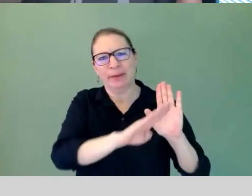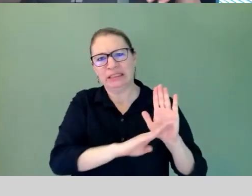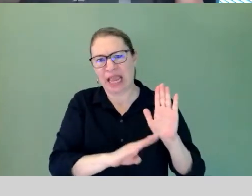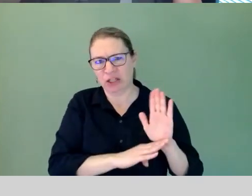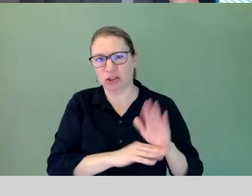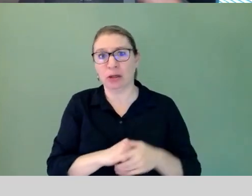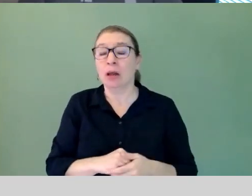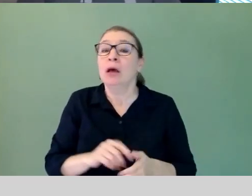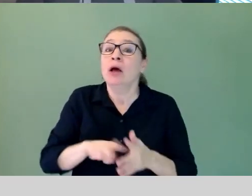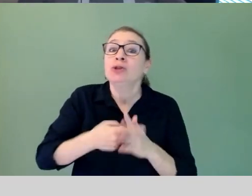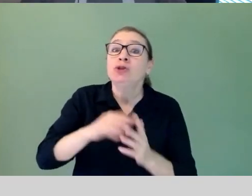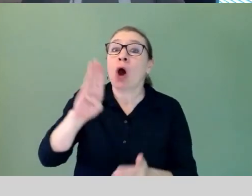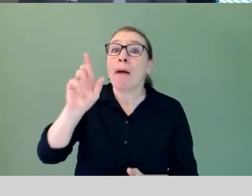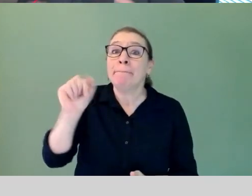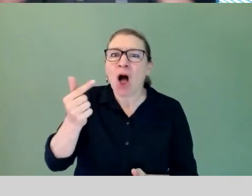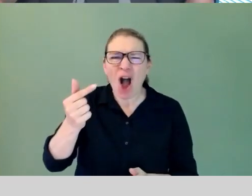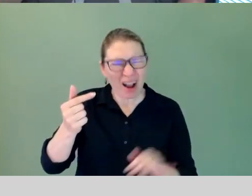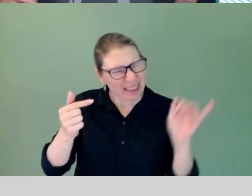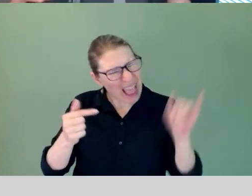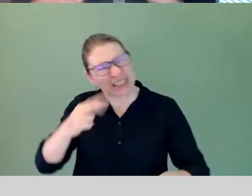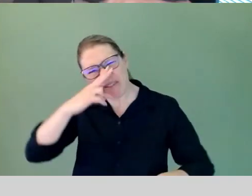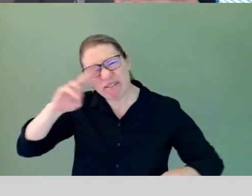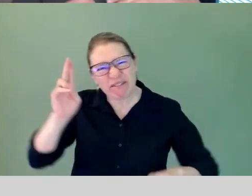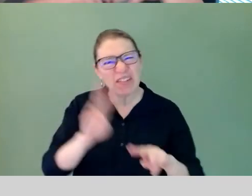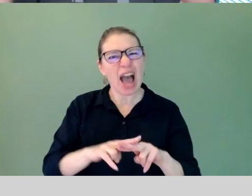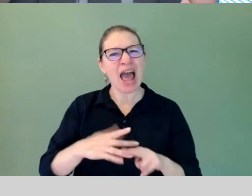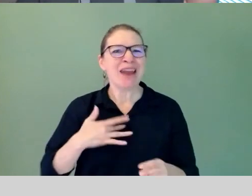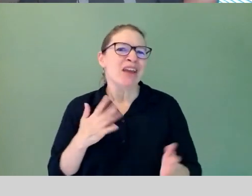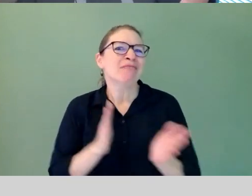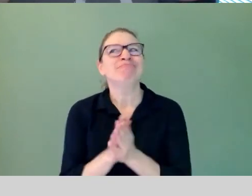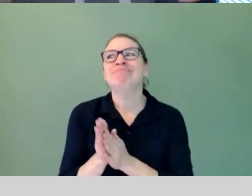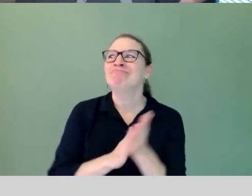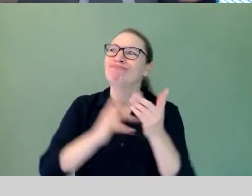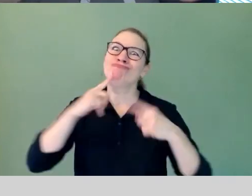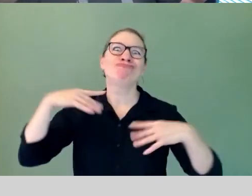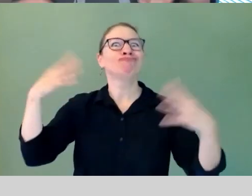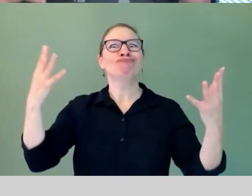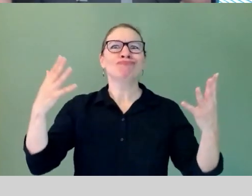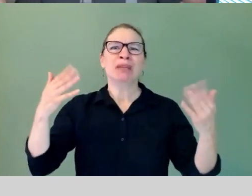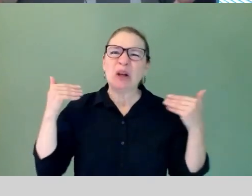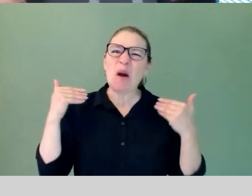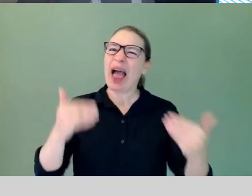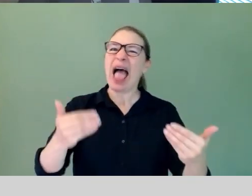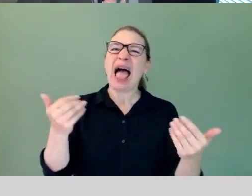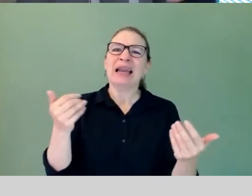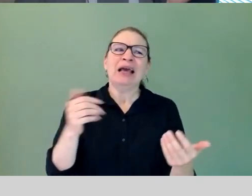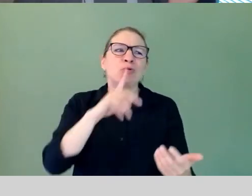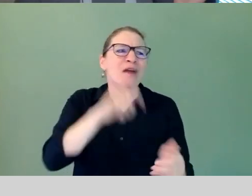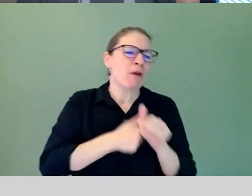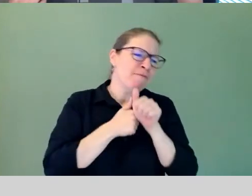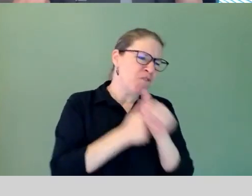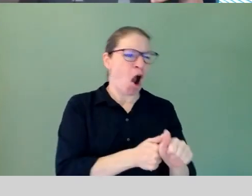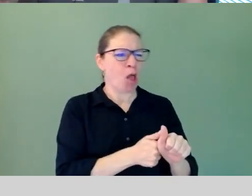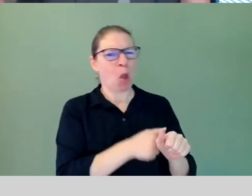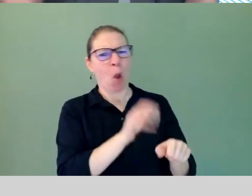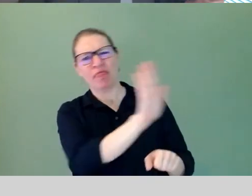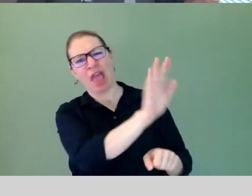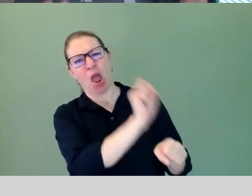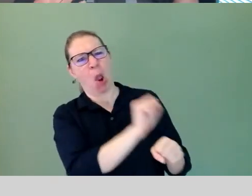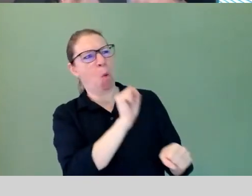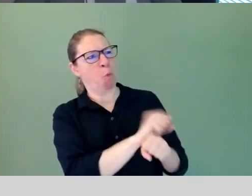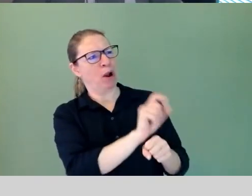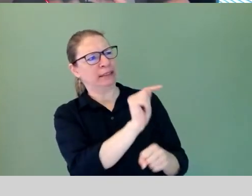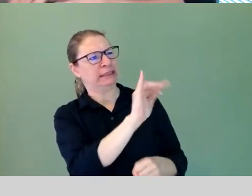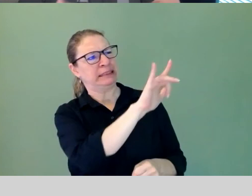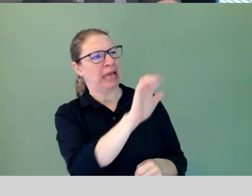blog. Starting a blog is fun. It can be freer. This is where you can go wild and not have a style guide, or just write to your heart's content. You can write